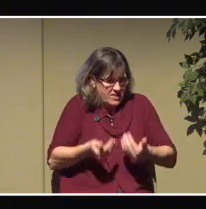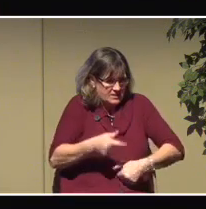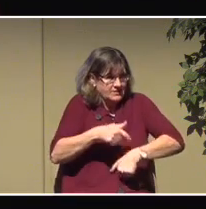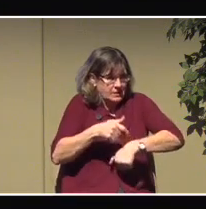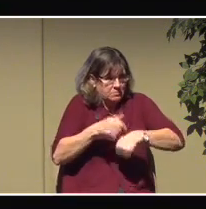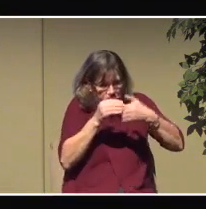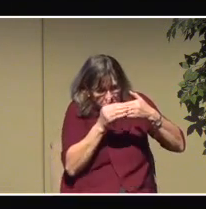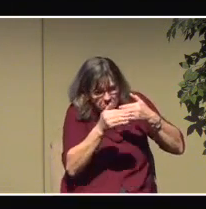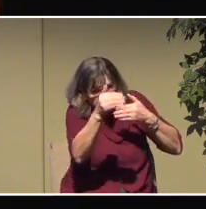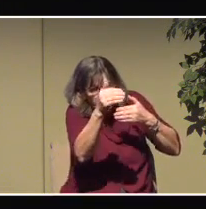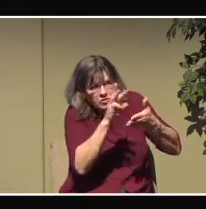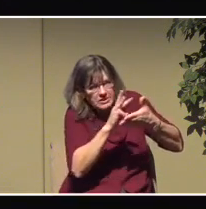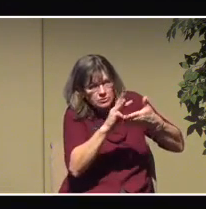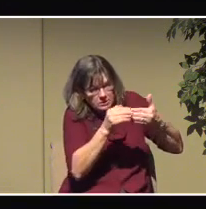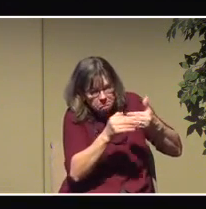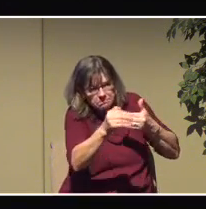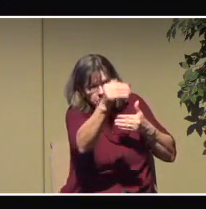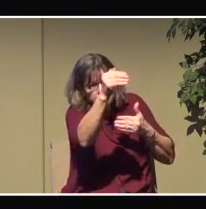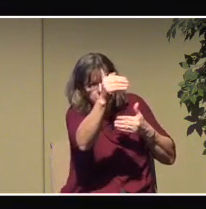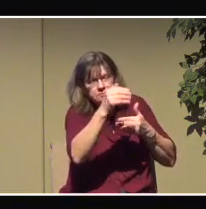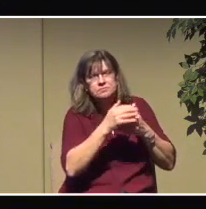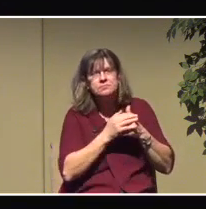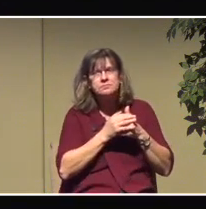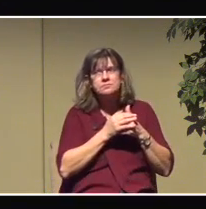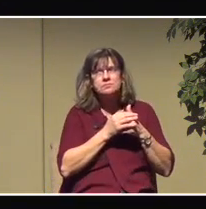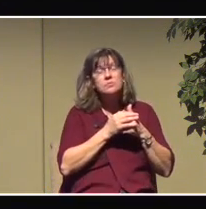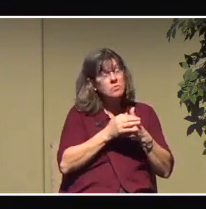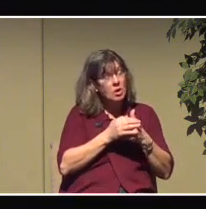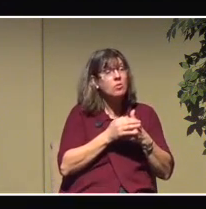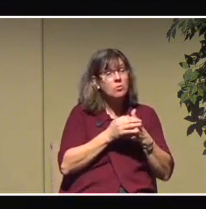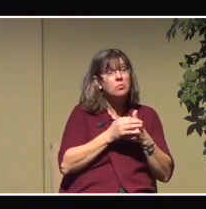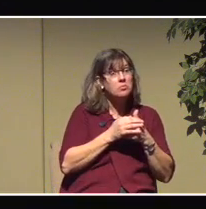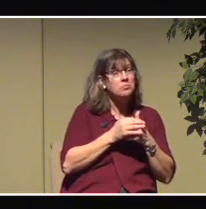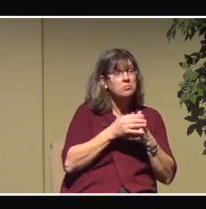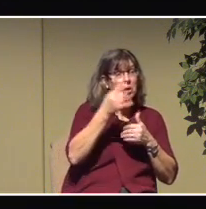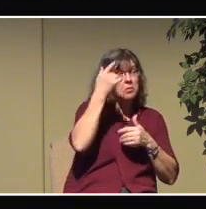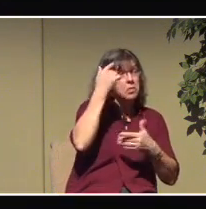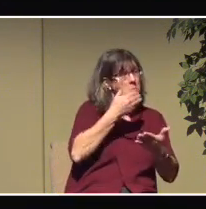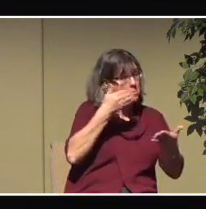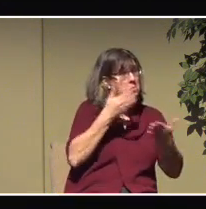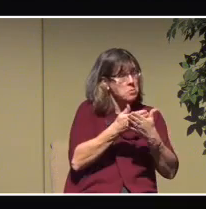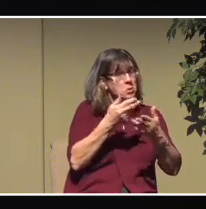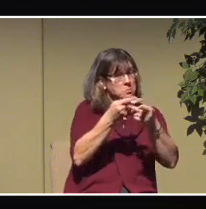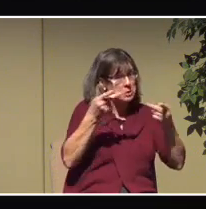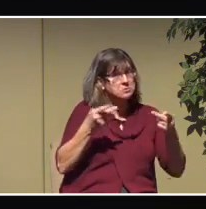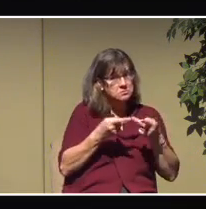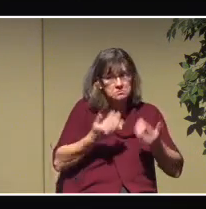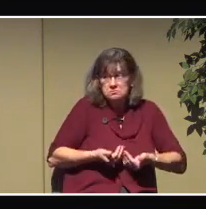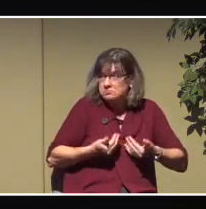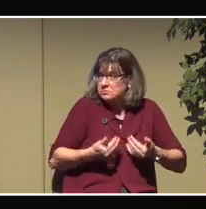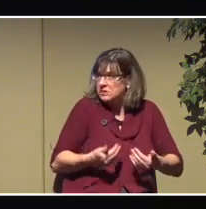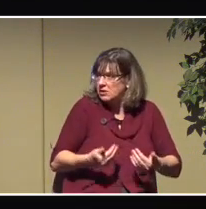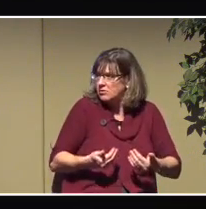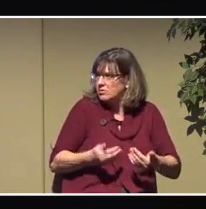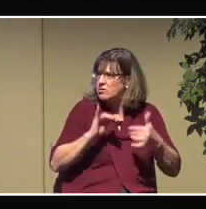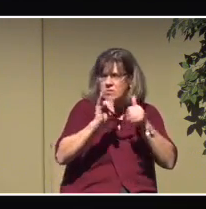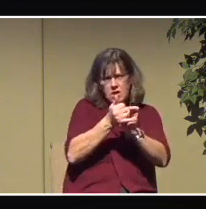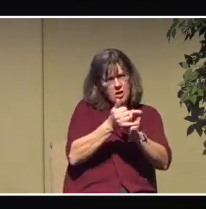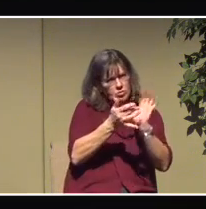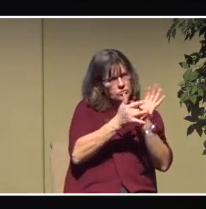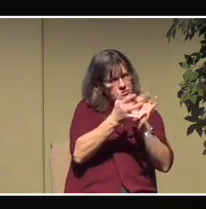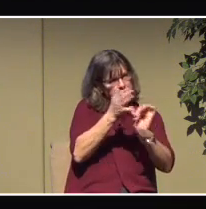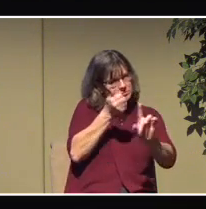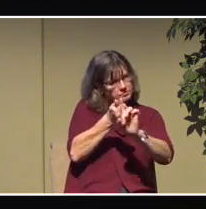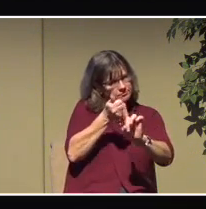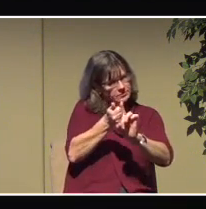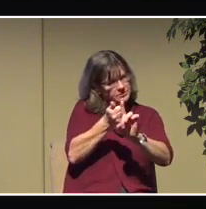And so I think this is also a good place then to be looking at how Jesus himself prayed